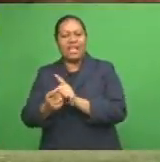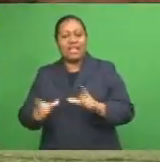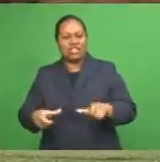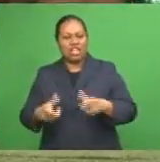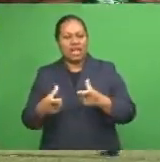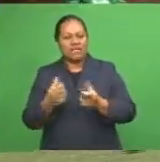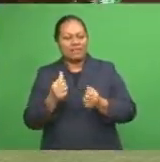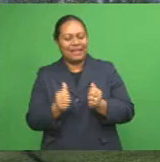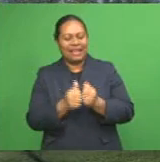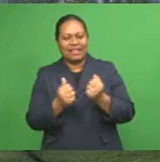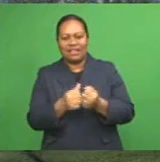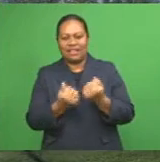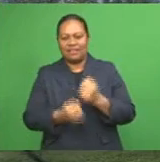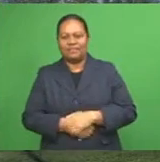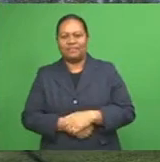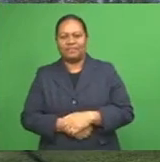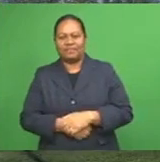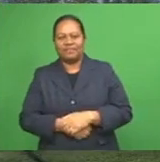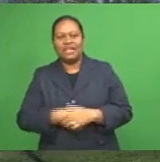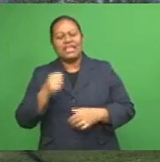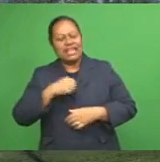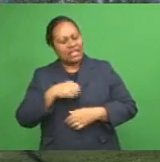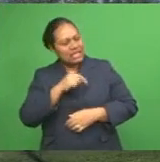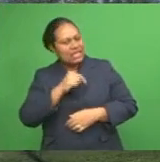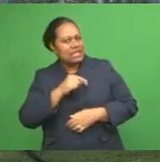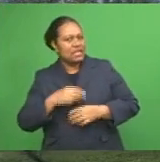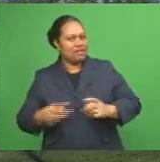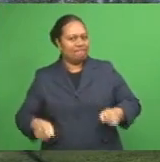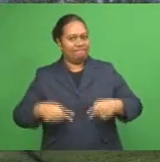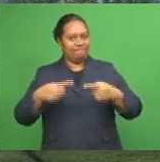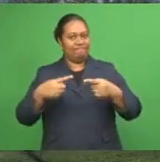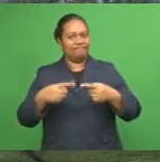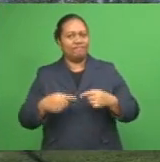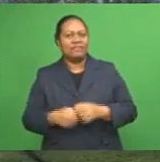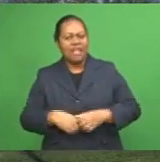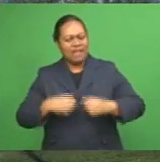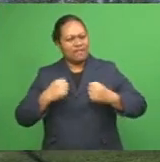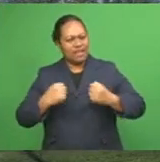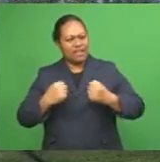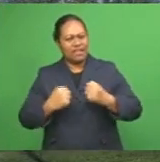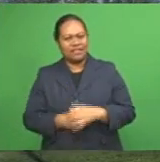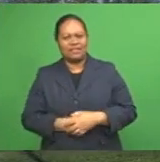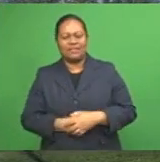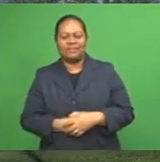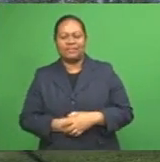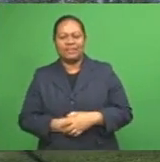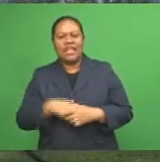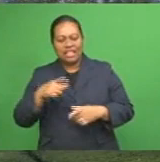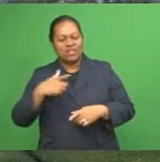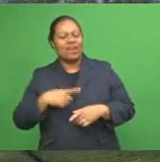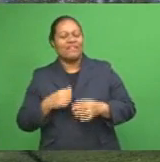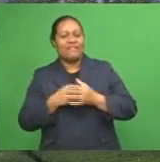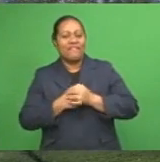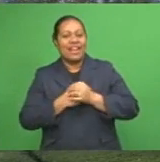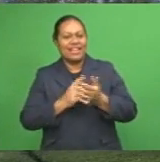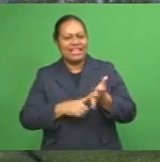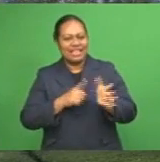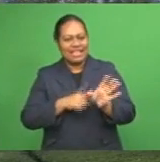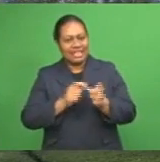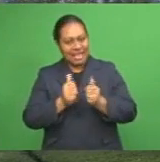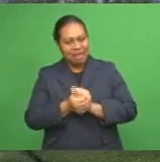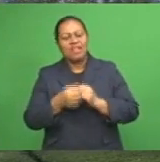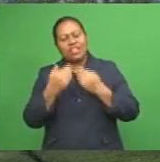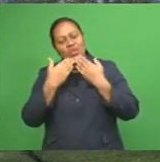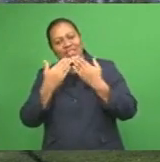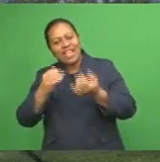challenges. We need match fitness, which is very important. That's why we had this friendly match, and I think I have to thank Suva